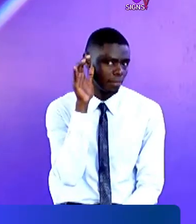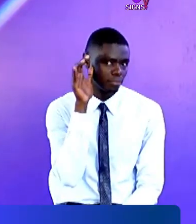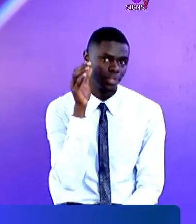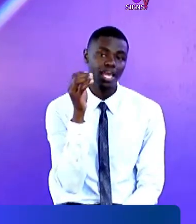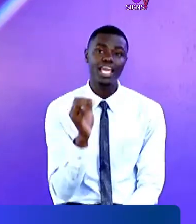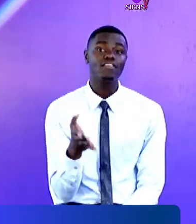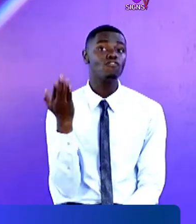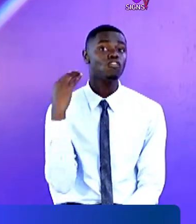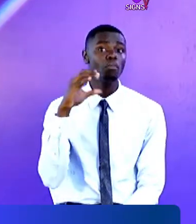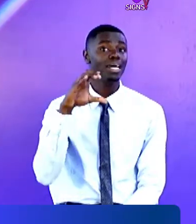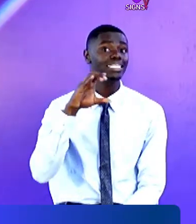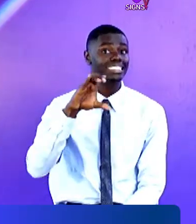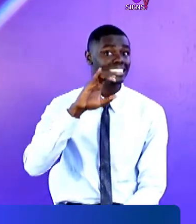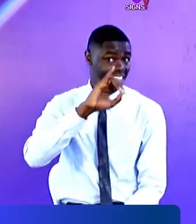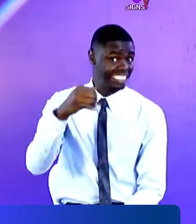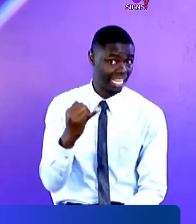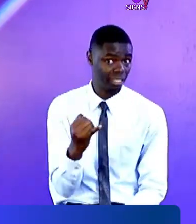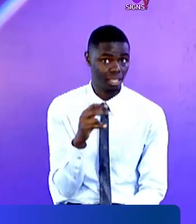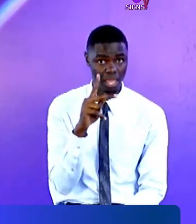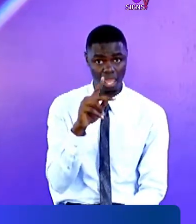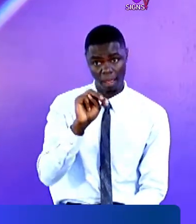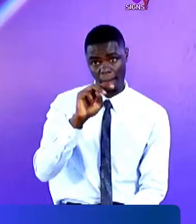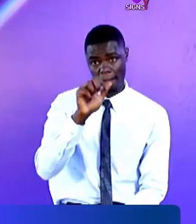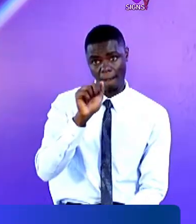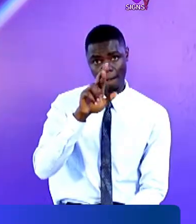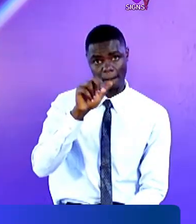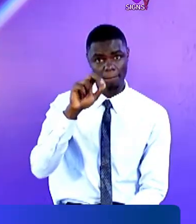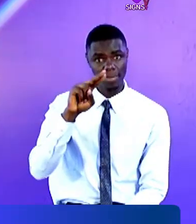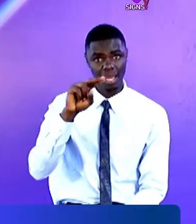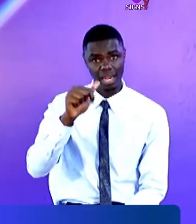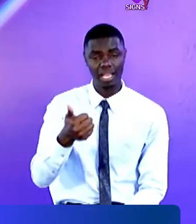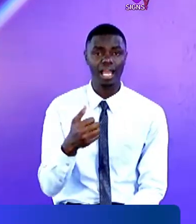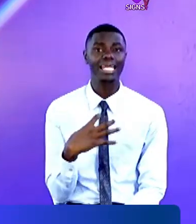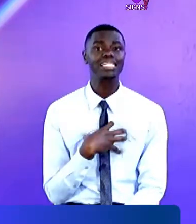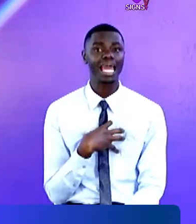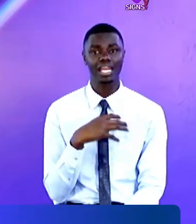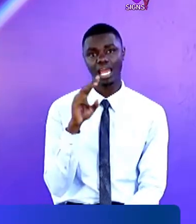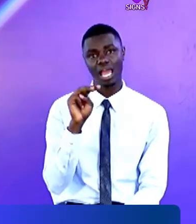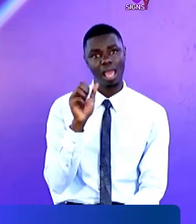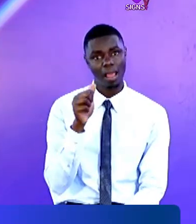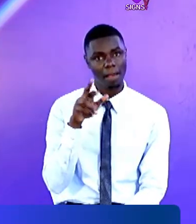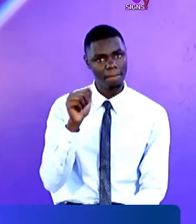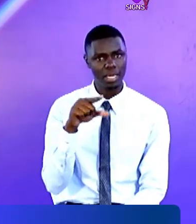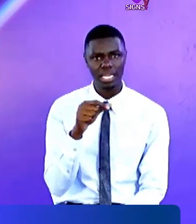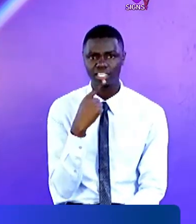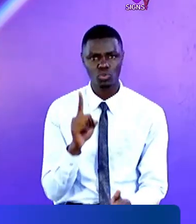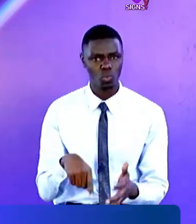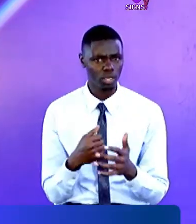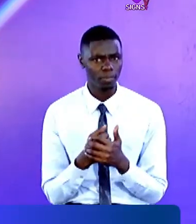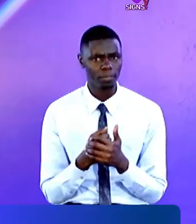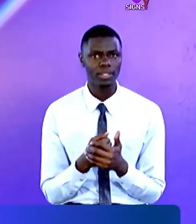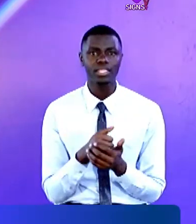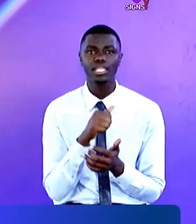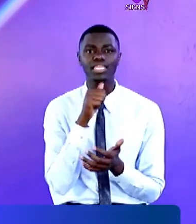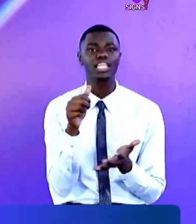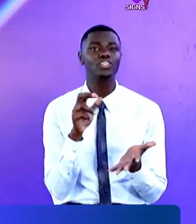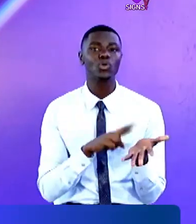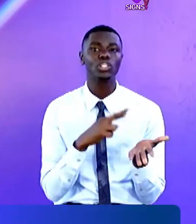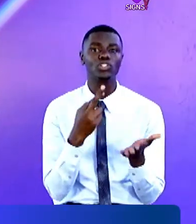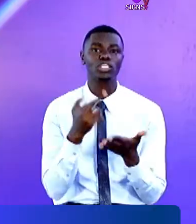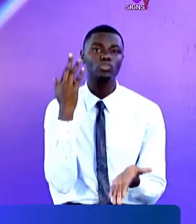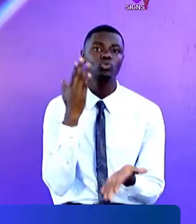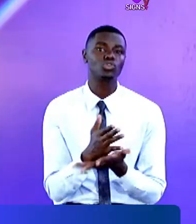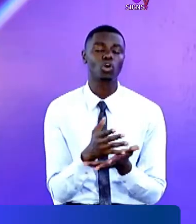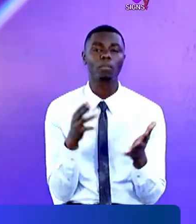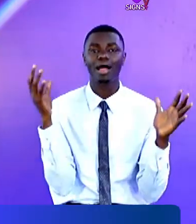former Chief Justice, retired Chief Justice Maraga says that they had no resources to stop the